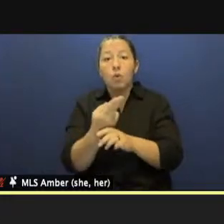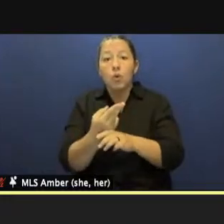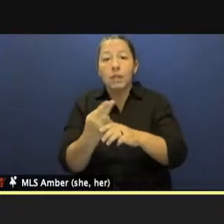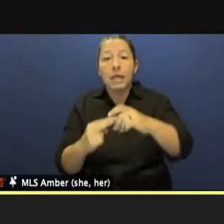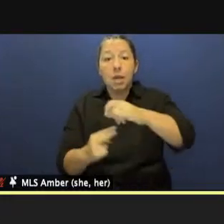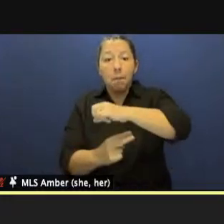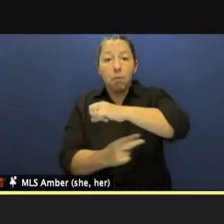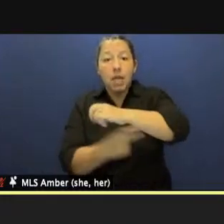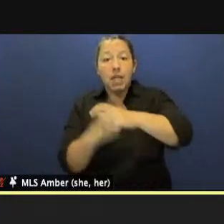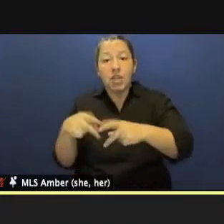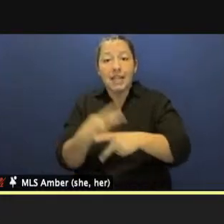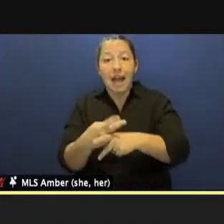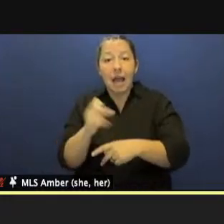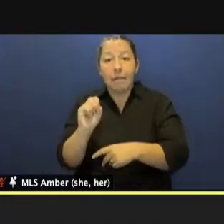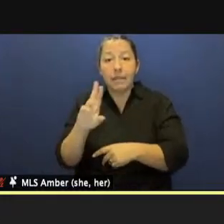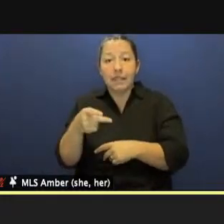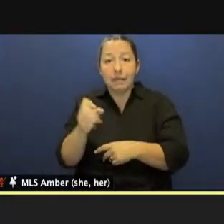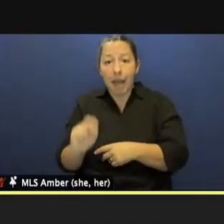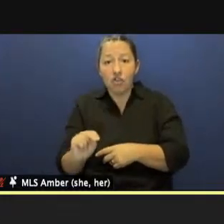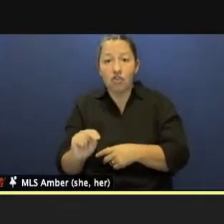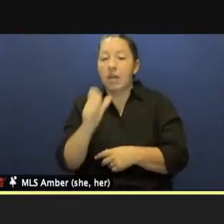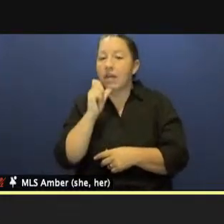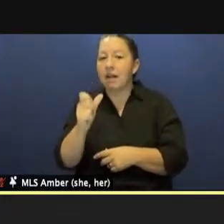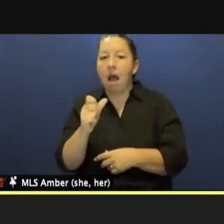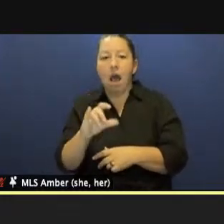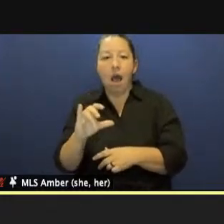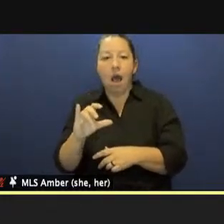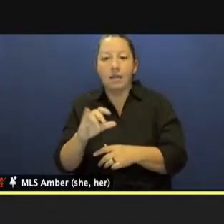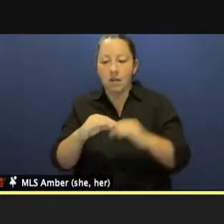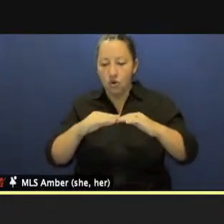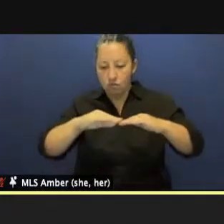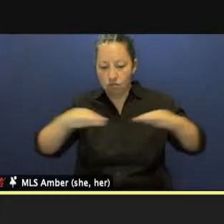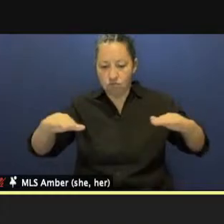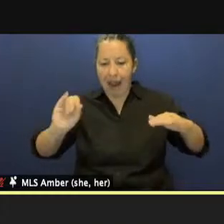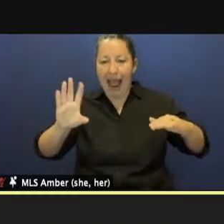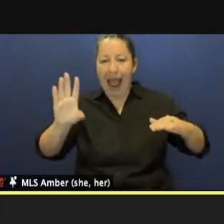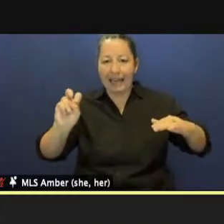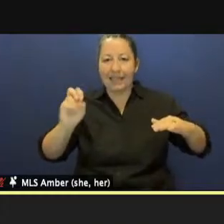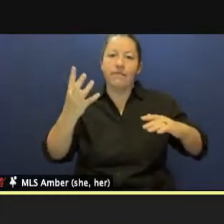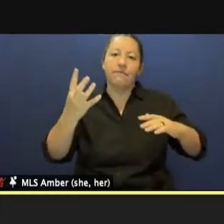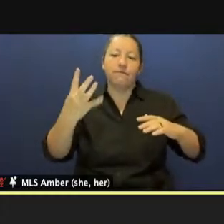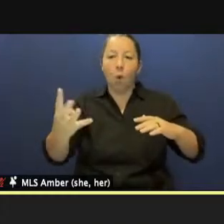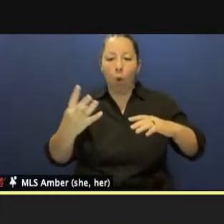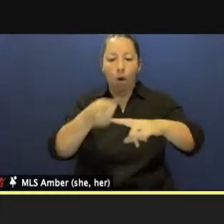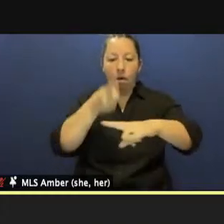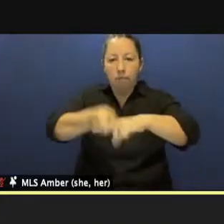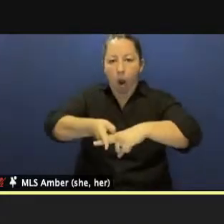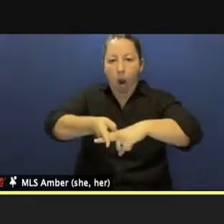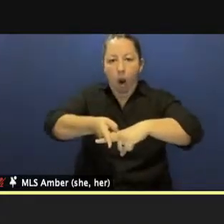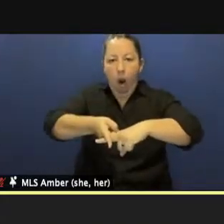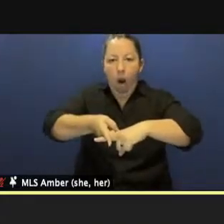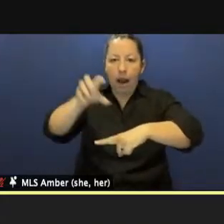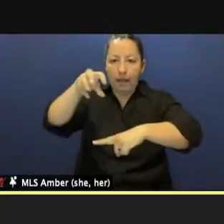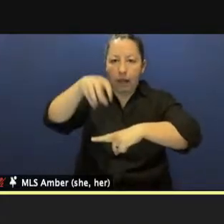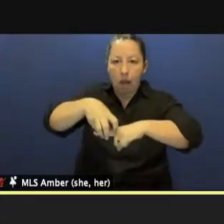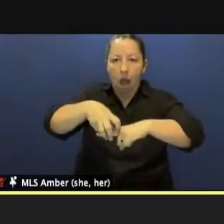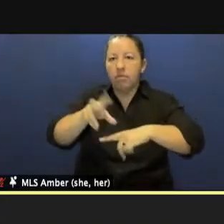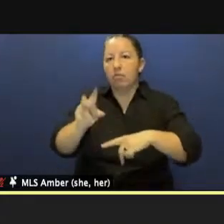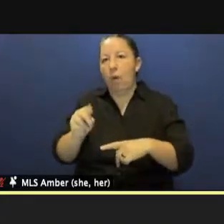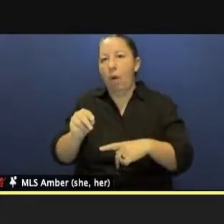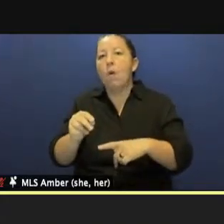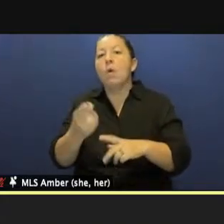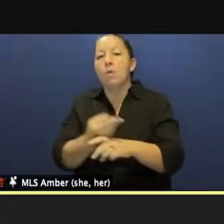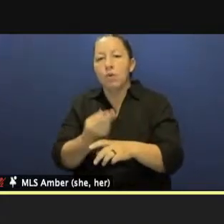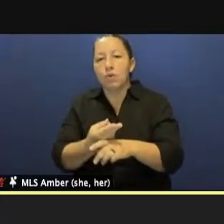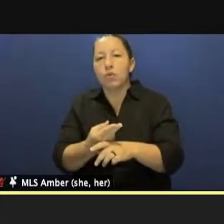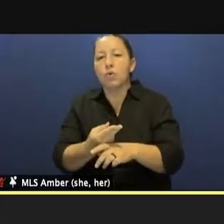not doing active suspension. We just look like a rigid 4-bar system. And then also with a tuned suspension. So